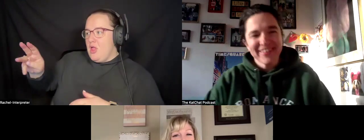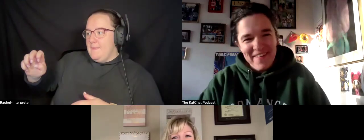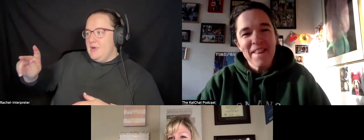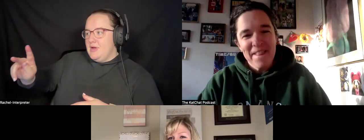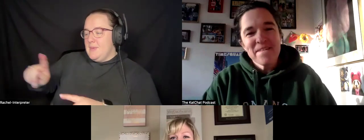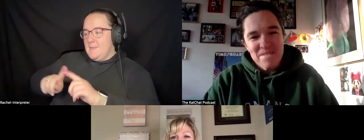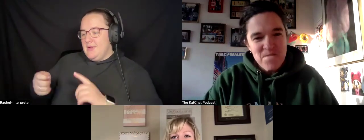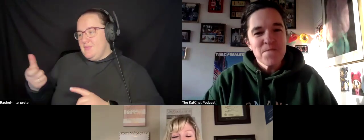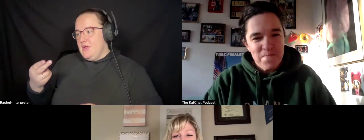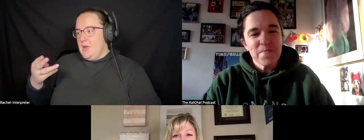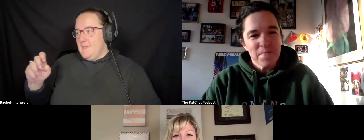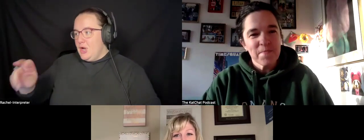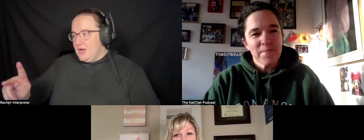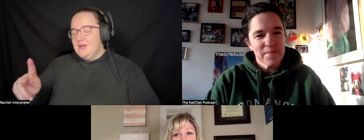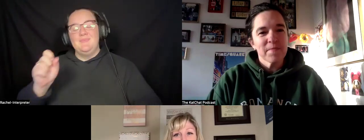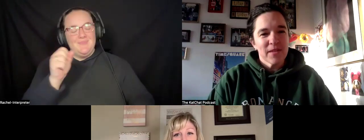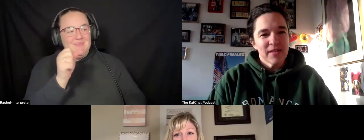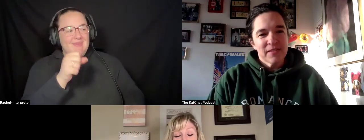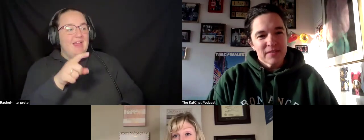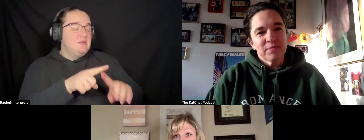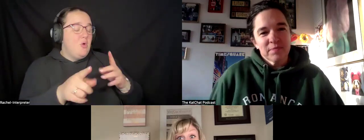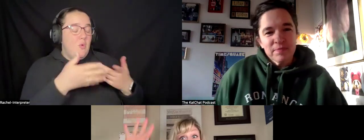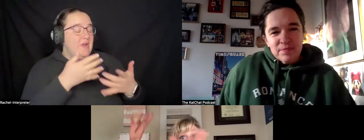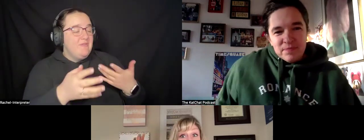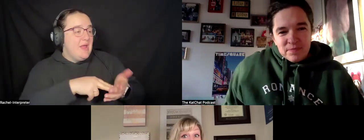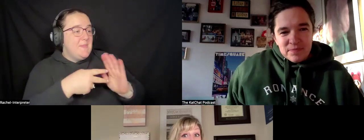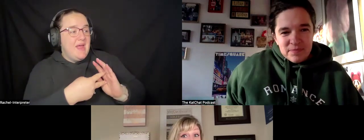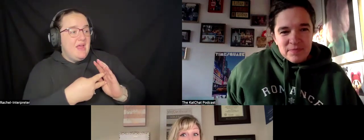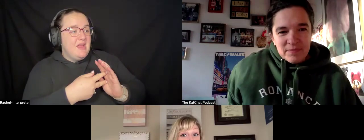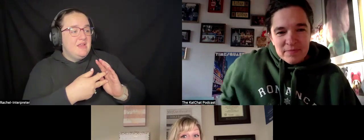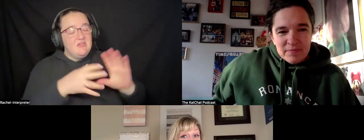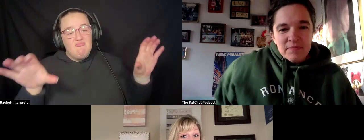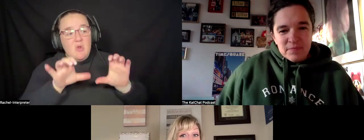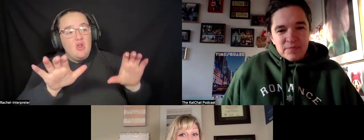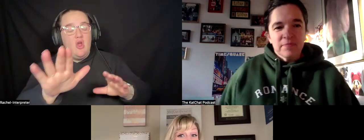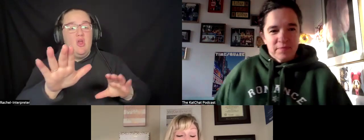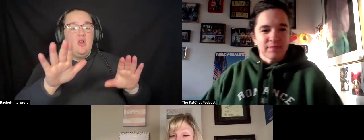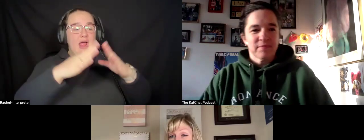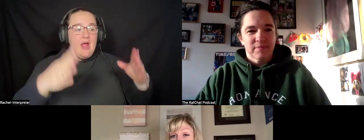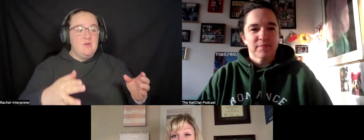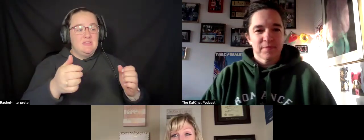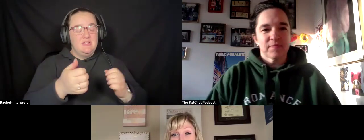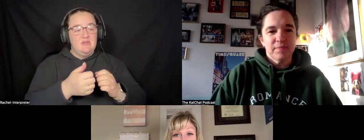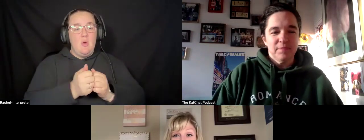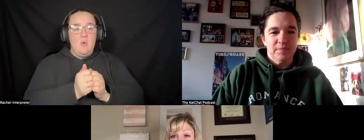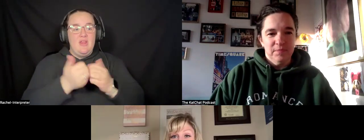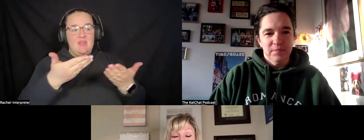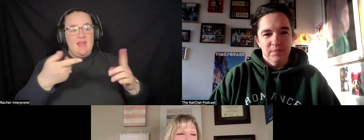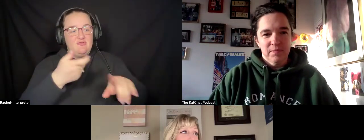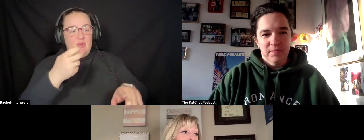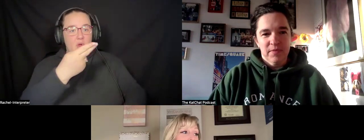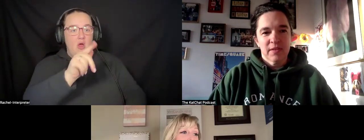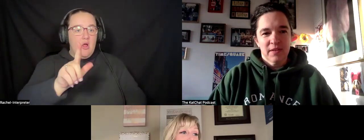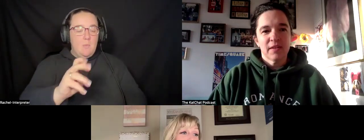and whatever that meant, if it was like crown the halls to like decor your house with Hallmark things from the store, because I love sharing about store